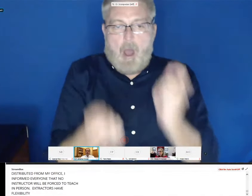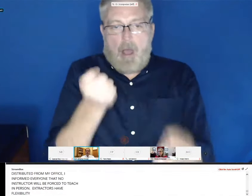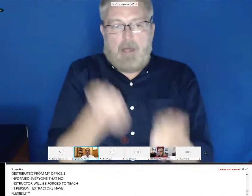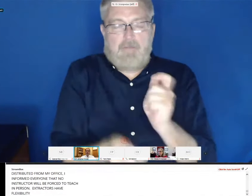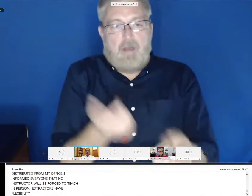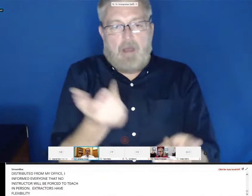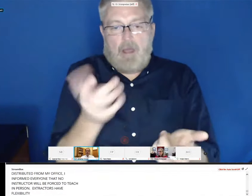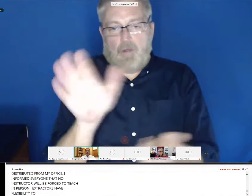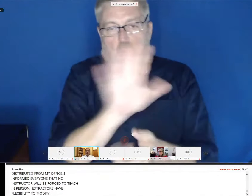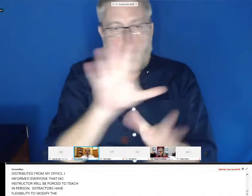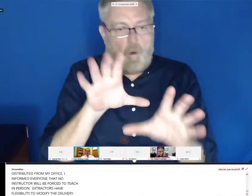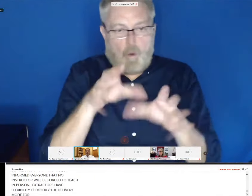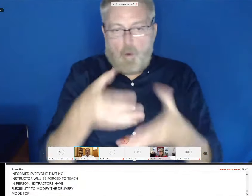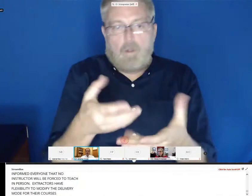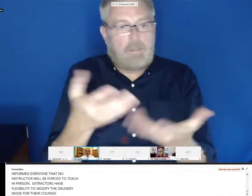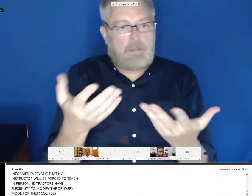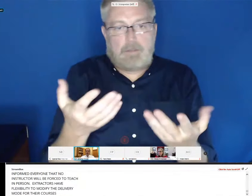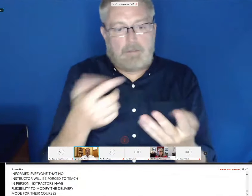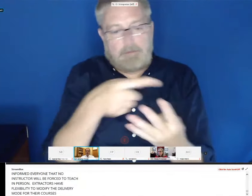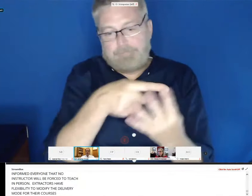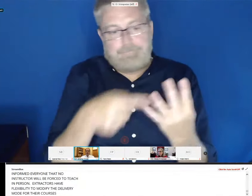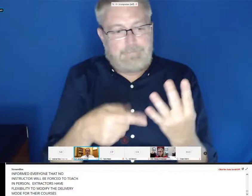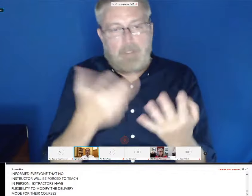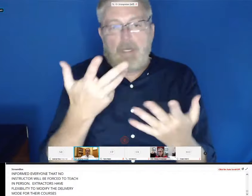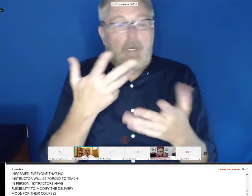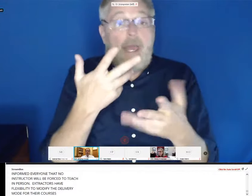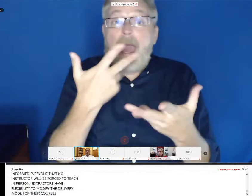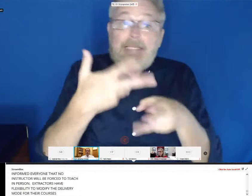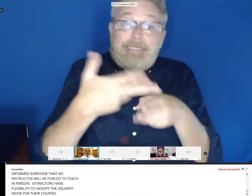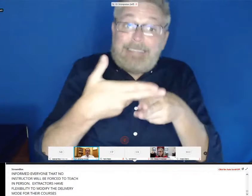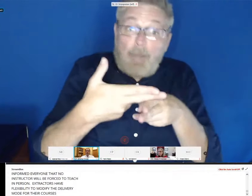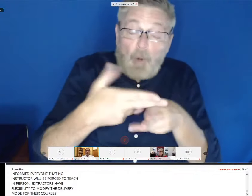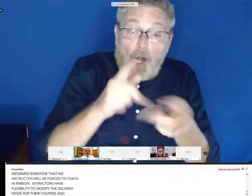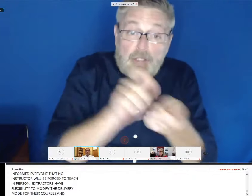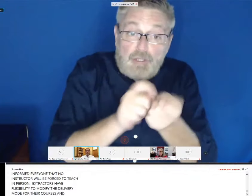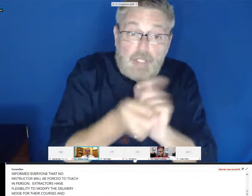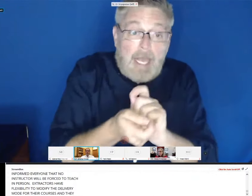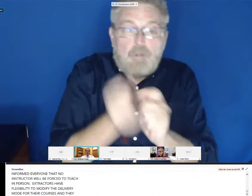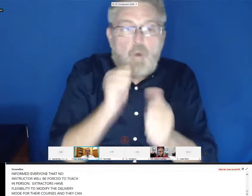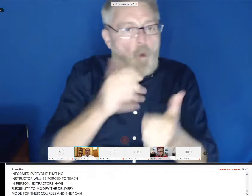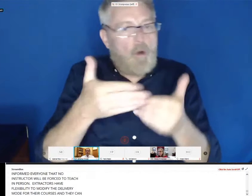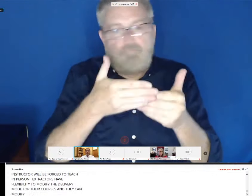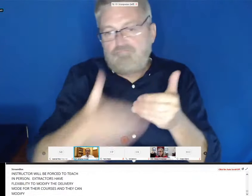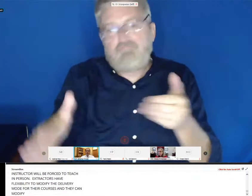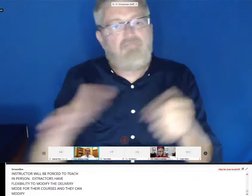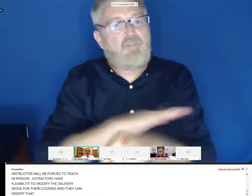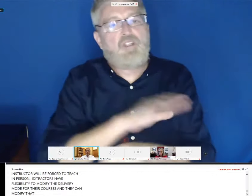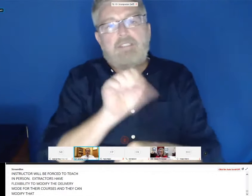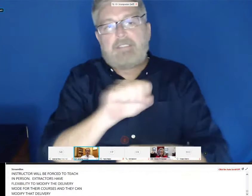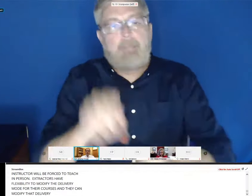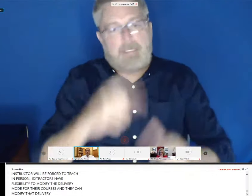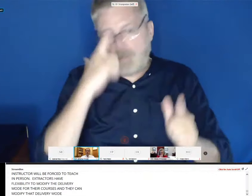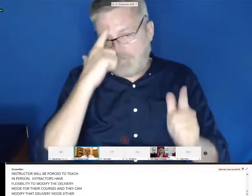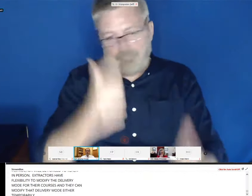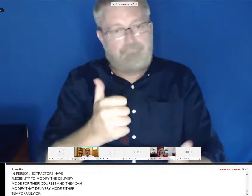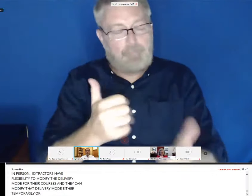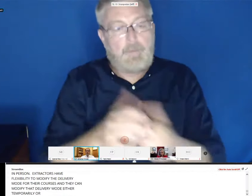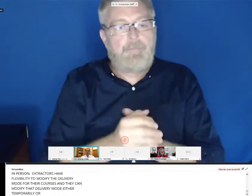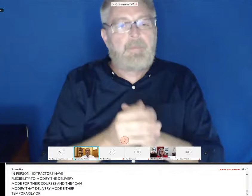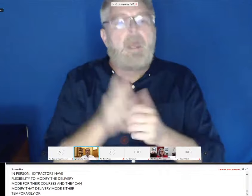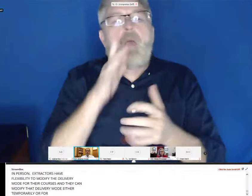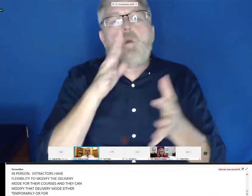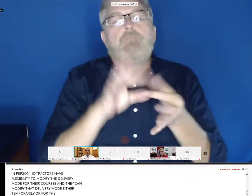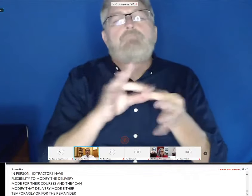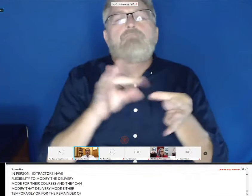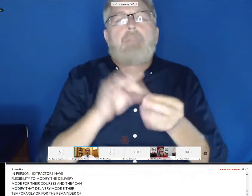courses, and they can modify that delivery mode either temporarily or for the remainder of the semester. And I'd like to just say a few